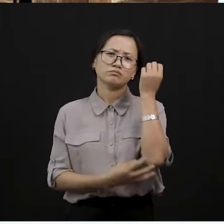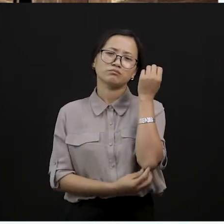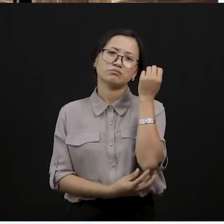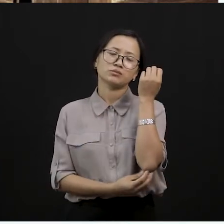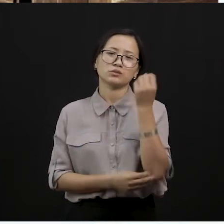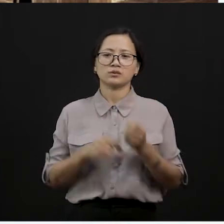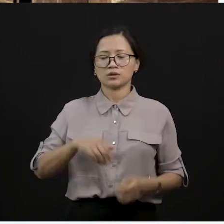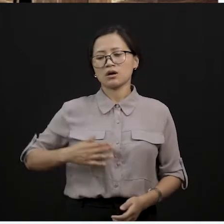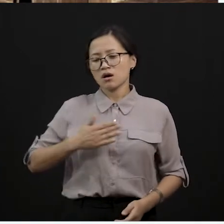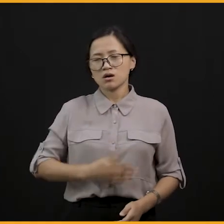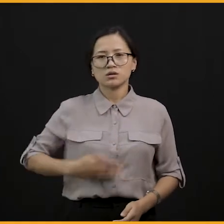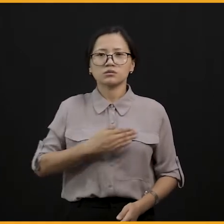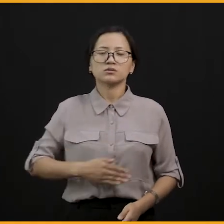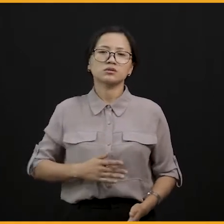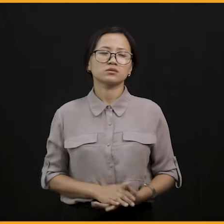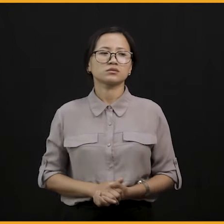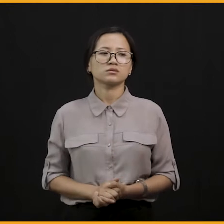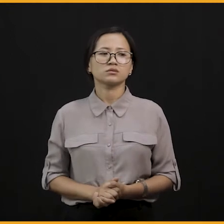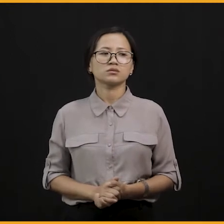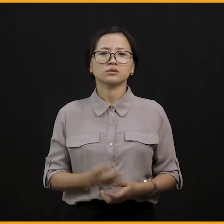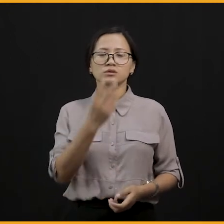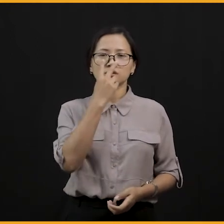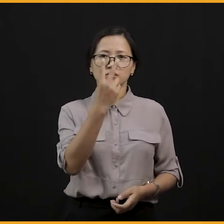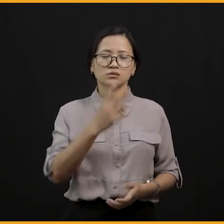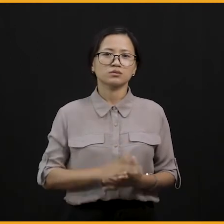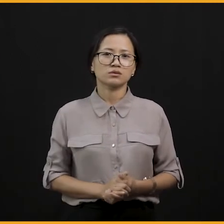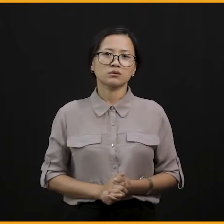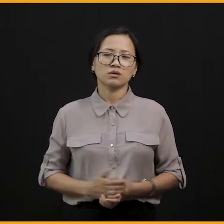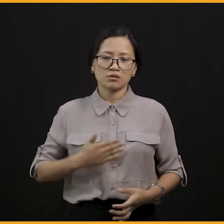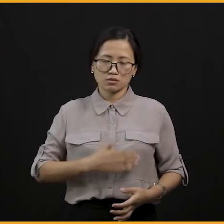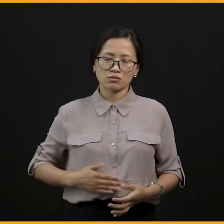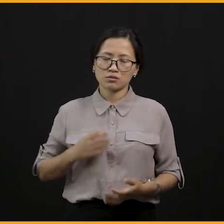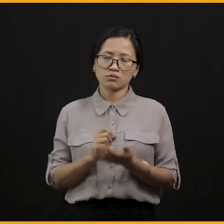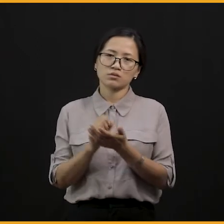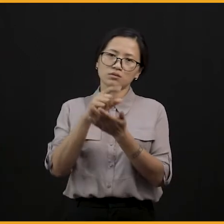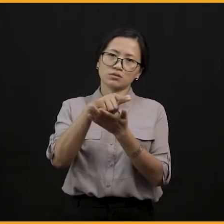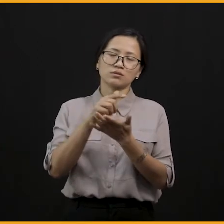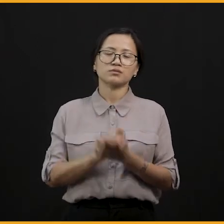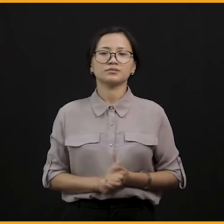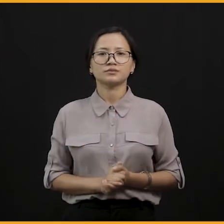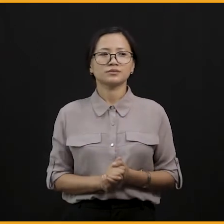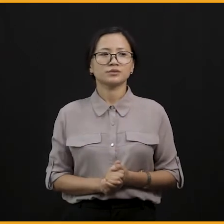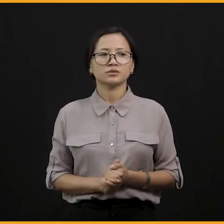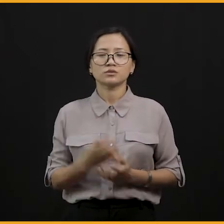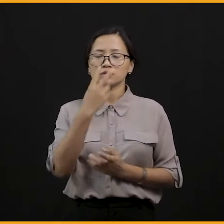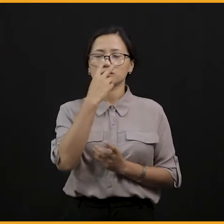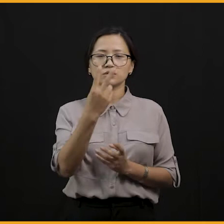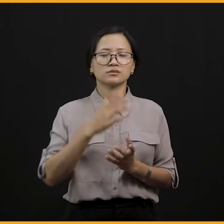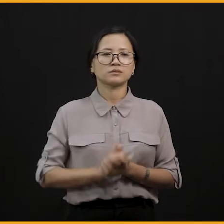was hungry now. Here, see, you can see the poor hungry grasshopper. You can see his